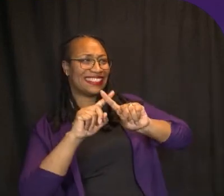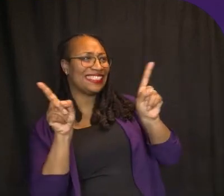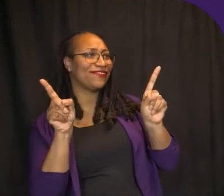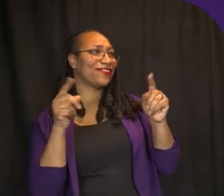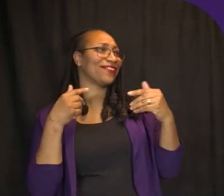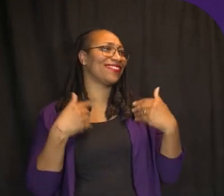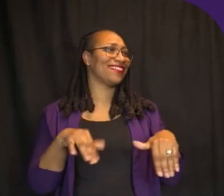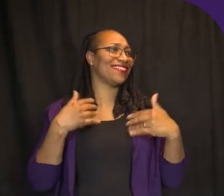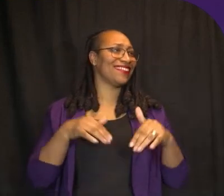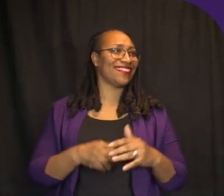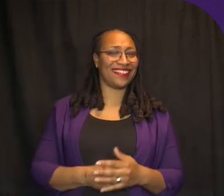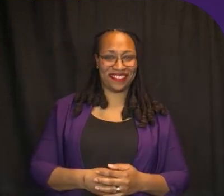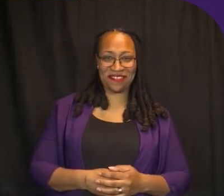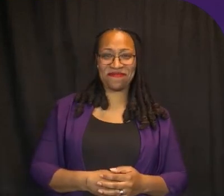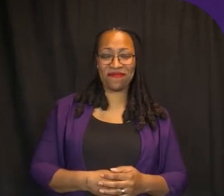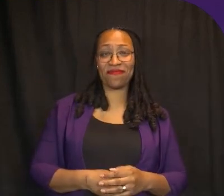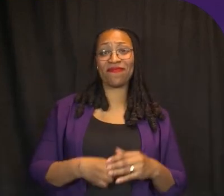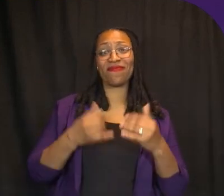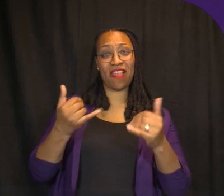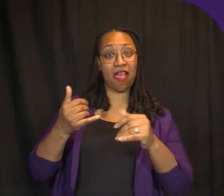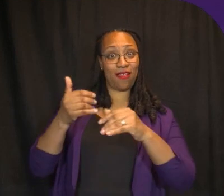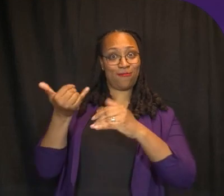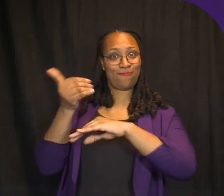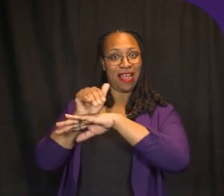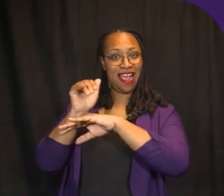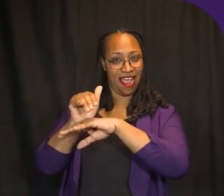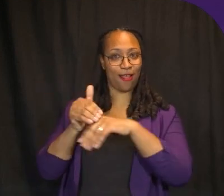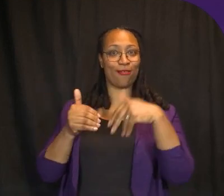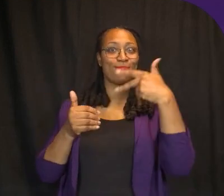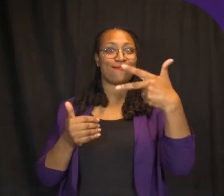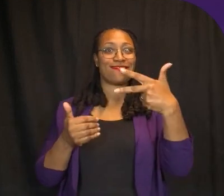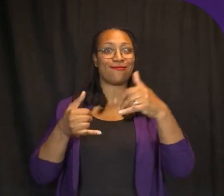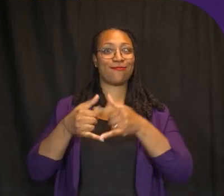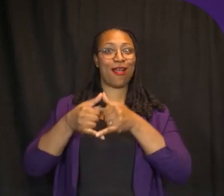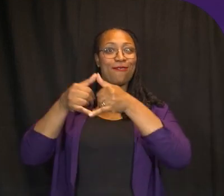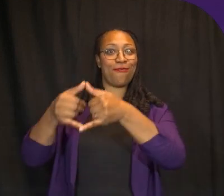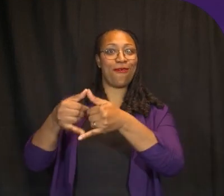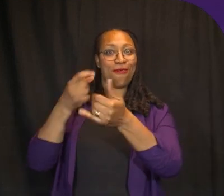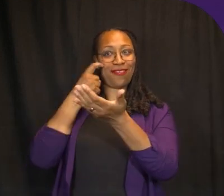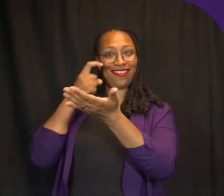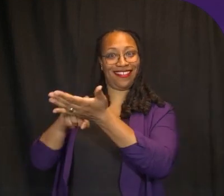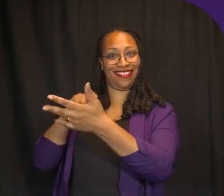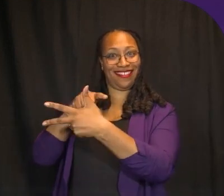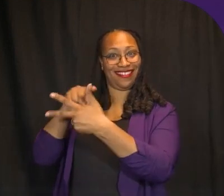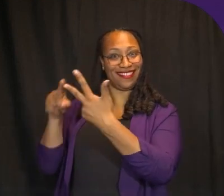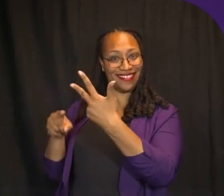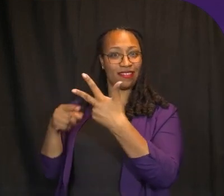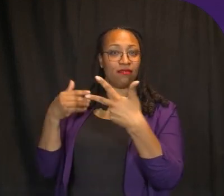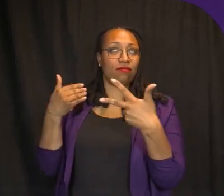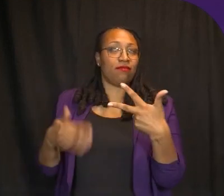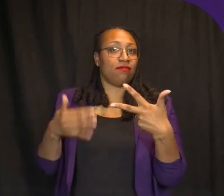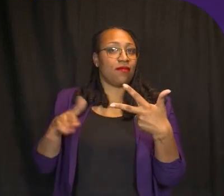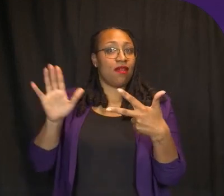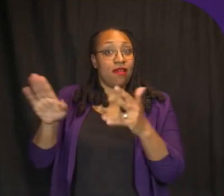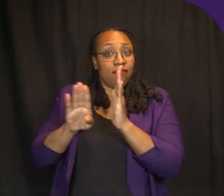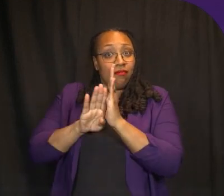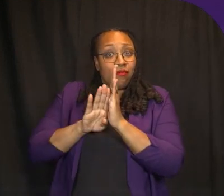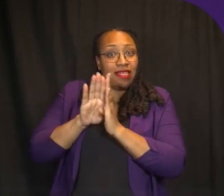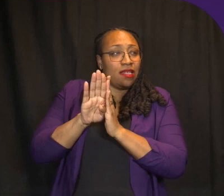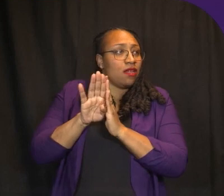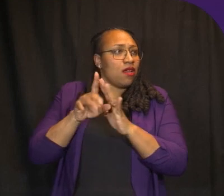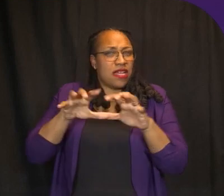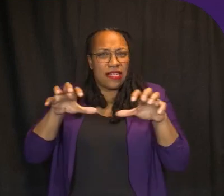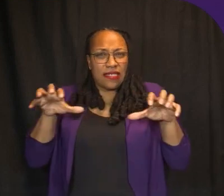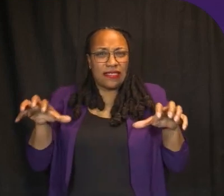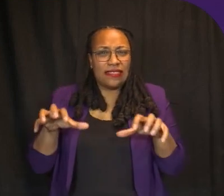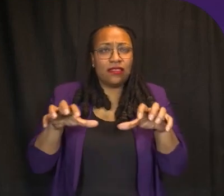Dorsey. You'll hear from these remarkable recipients later this evening as we learn more about their work and impact